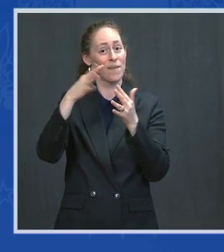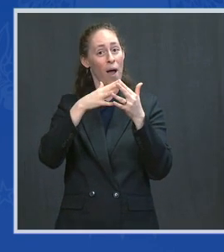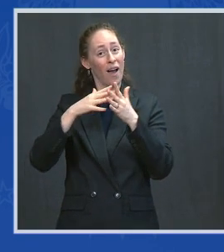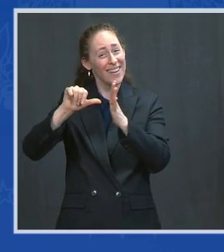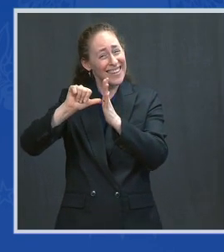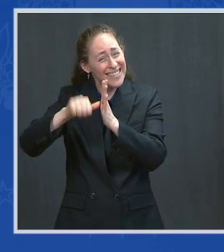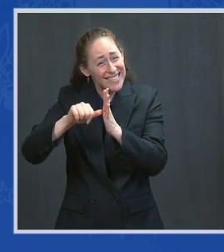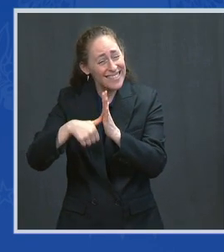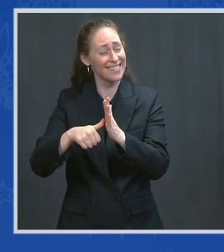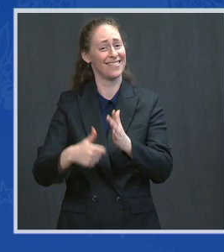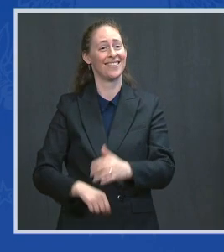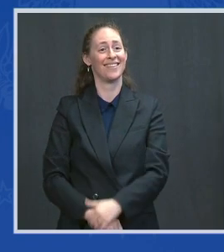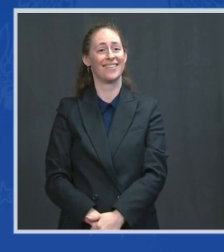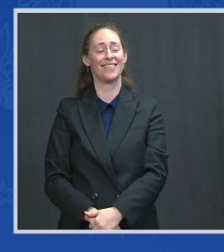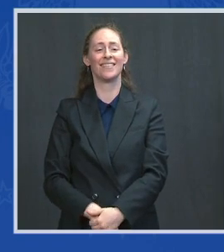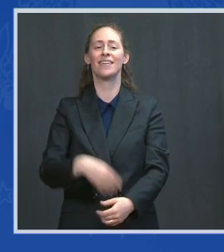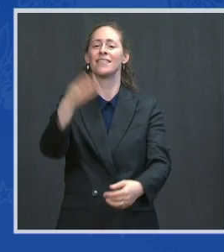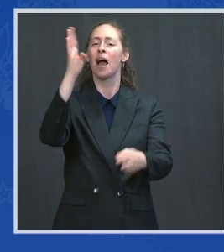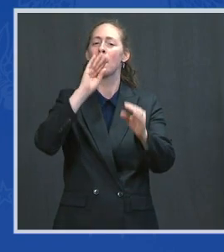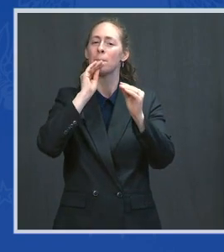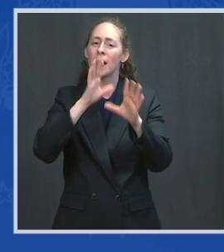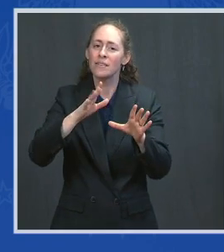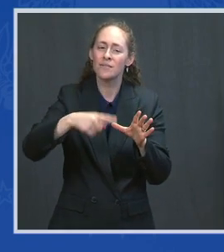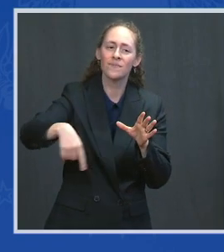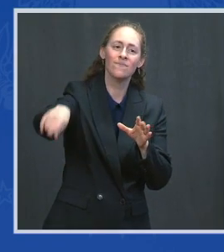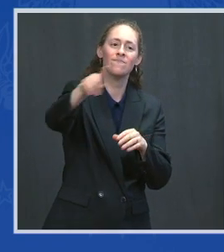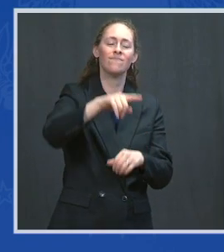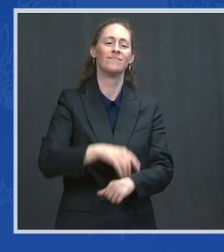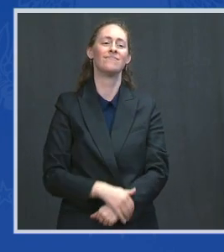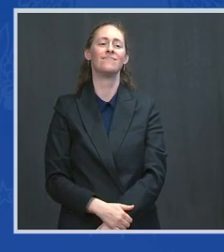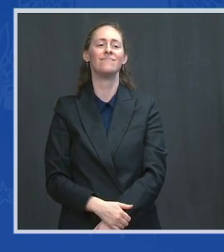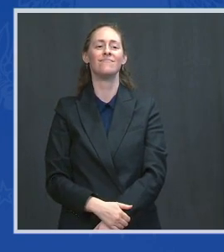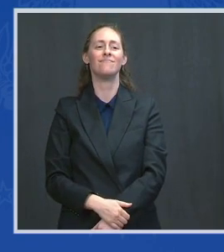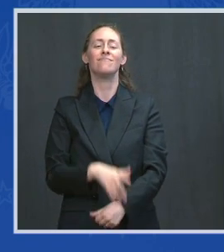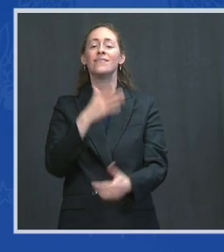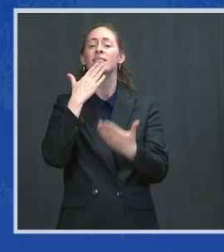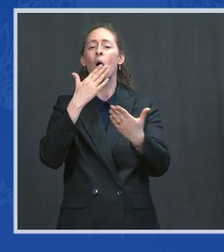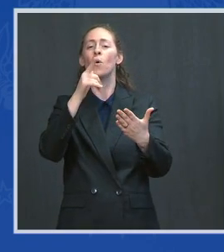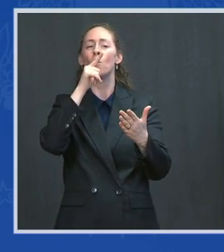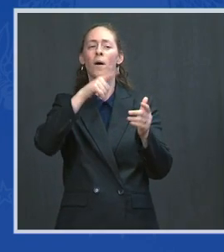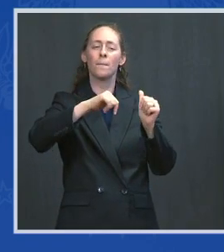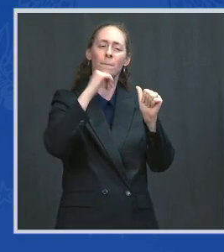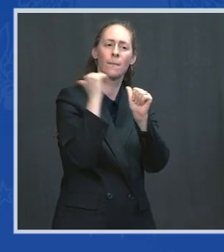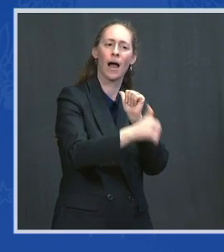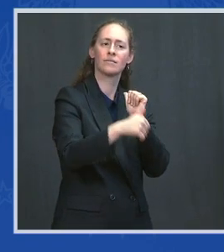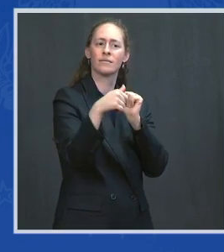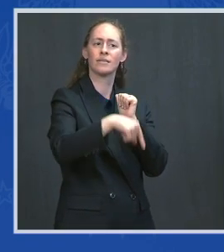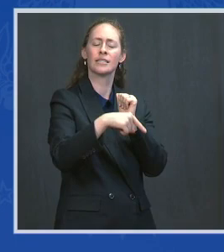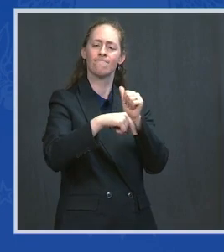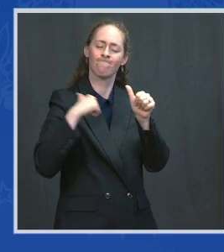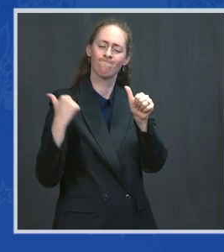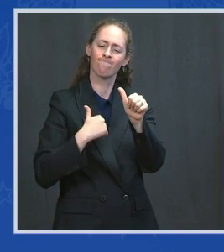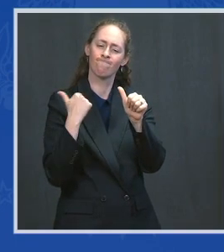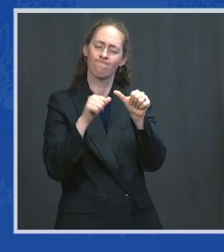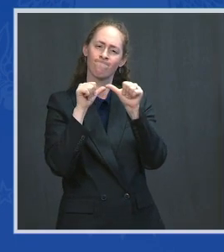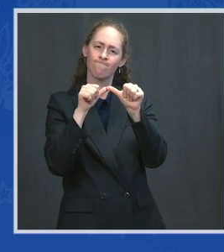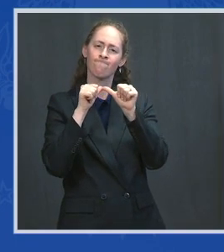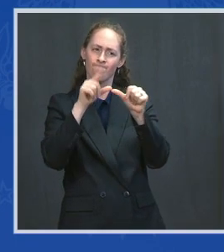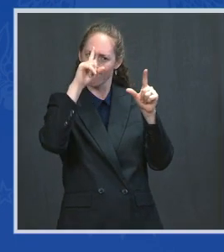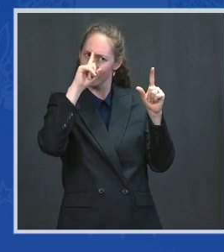And God bless you all, particularly those who push this through and continue to push it. Now I'm going to sign this